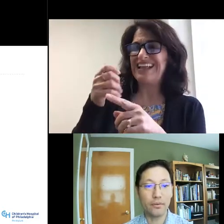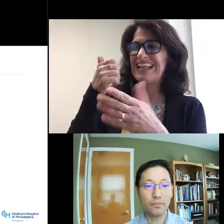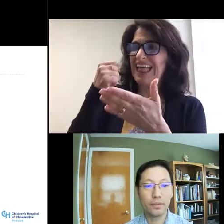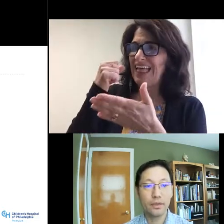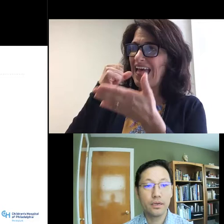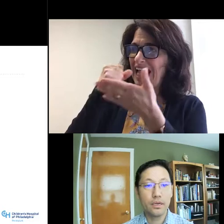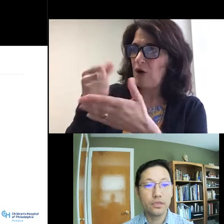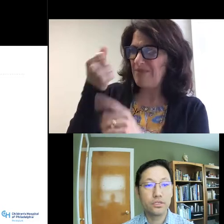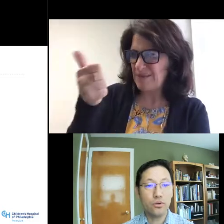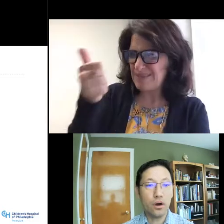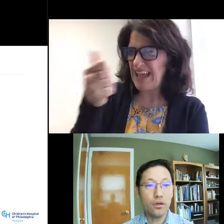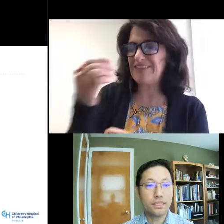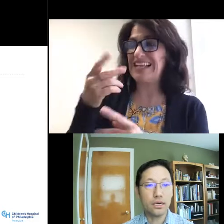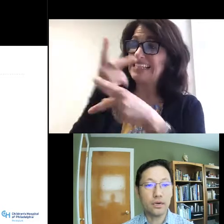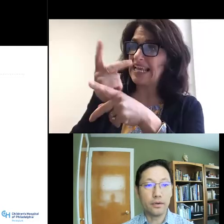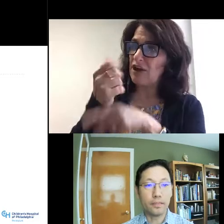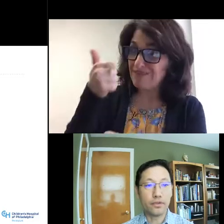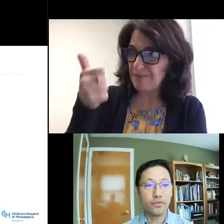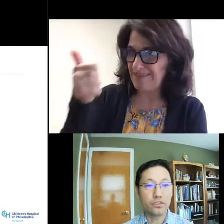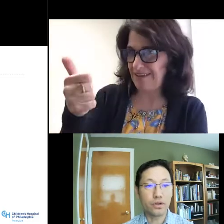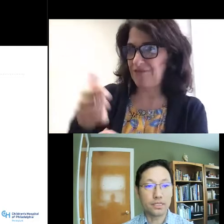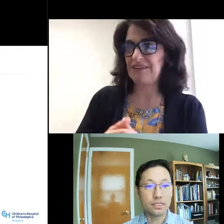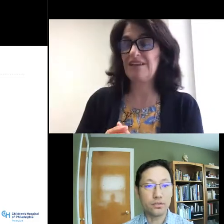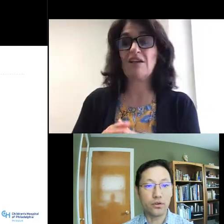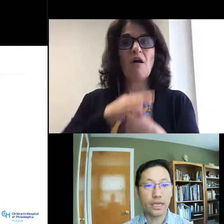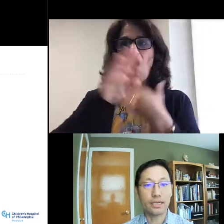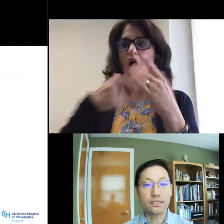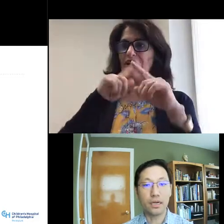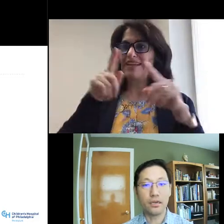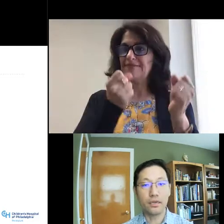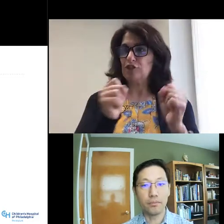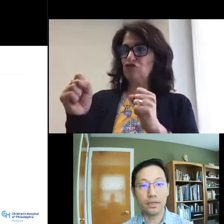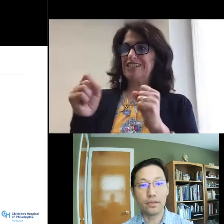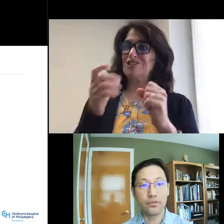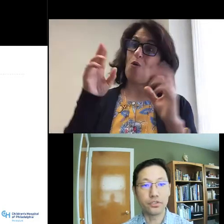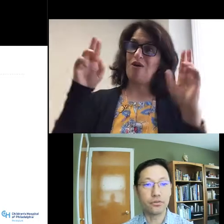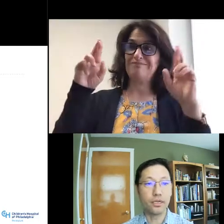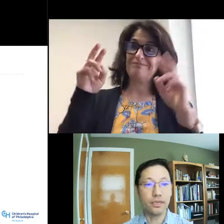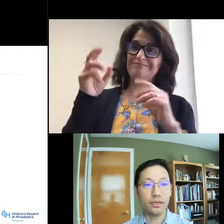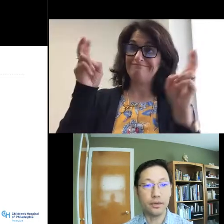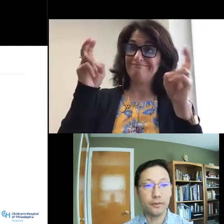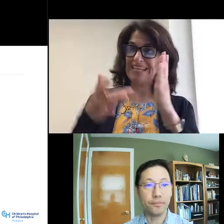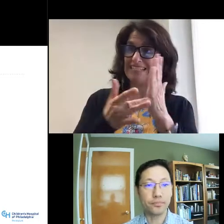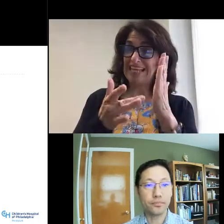self-care. So all these different strategies or techniques are learned in mental health first aid